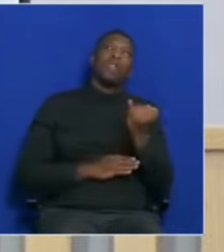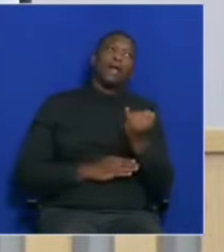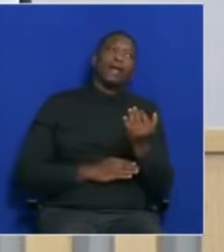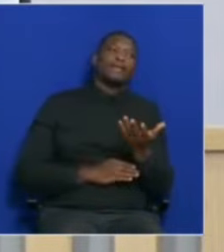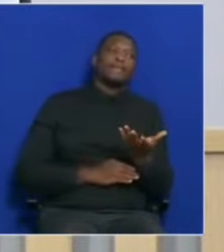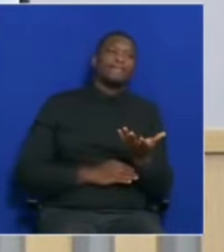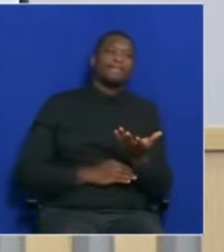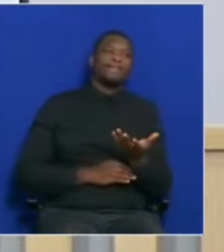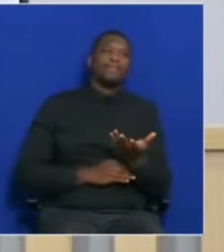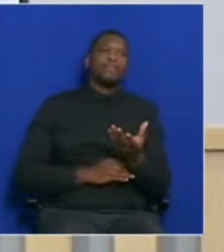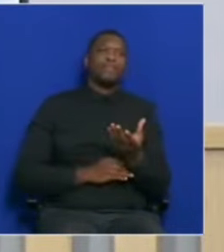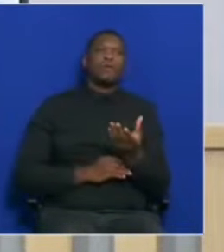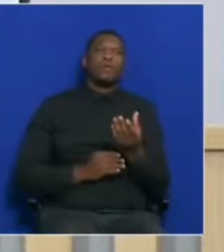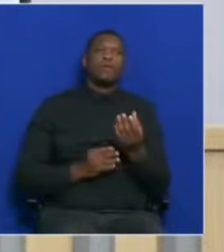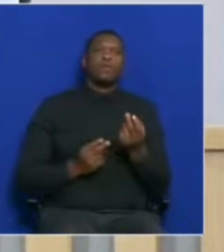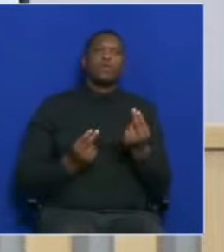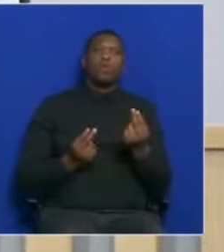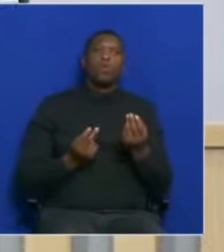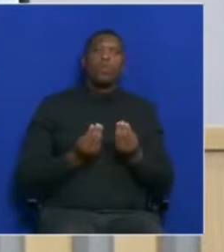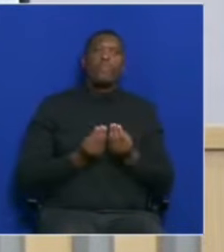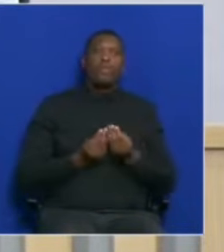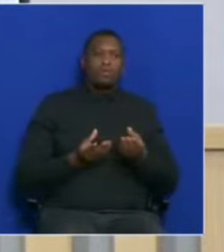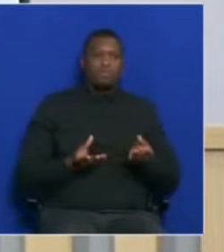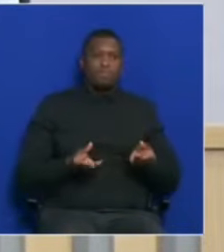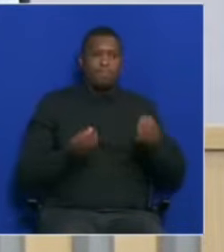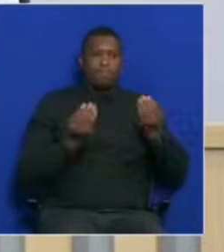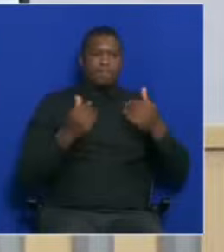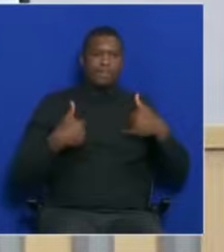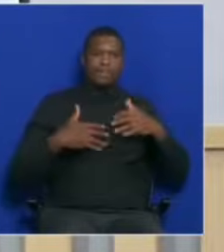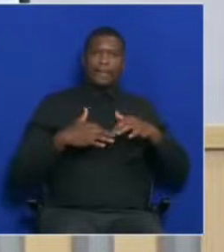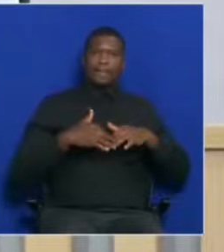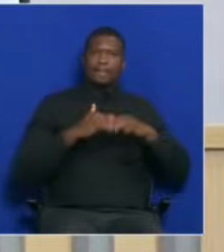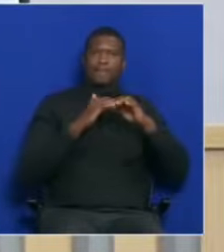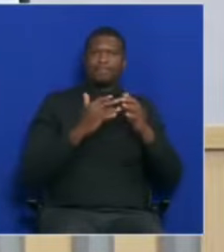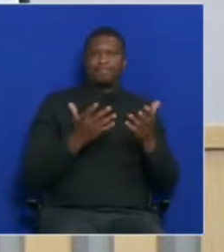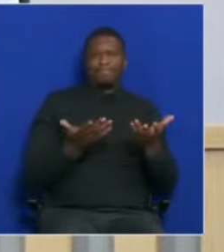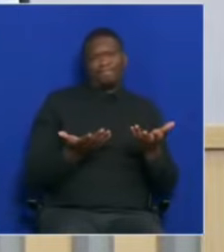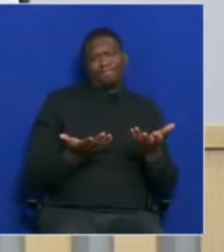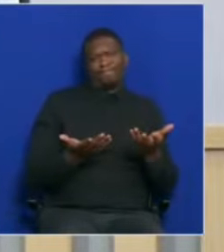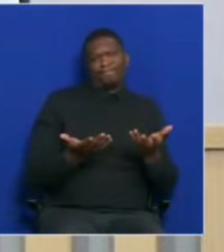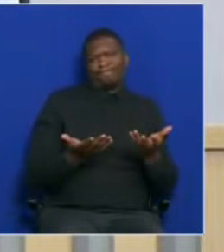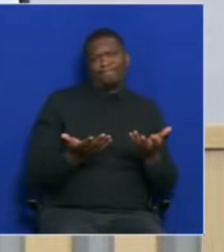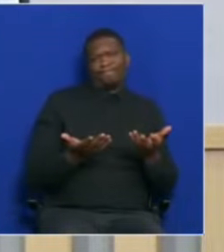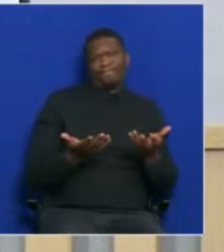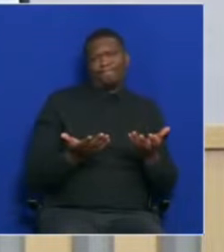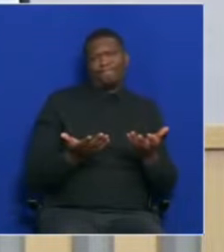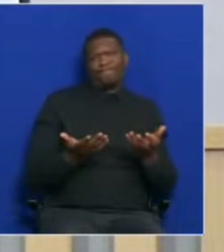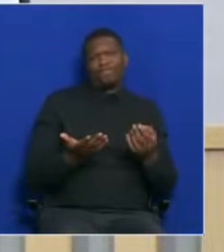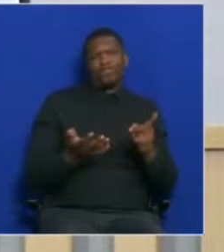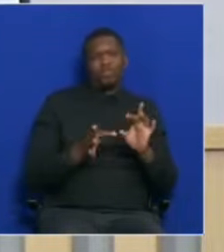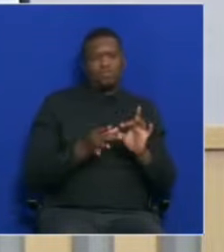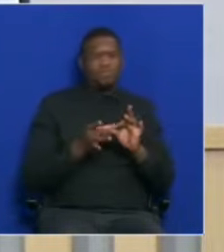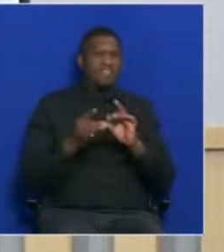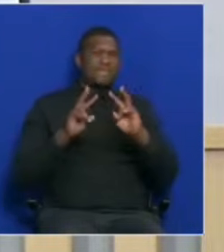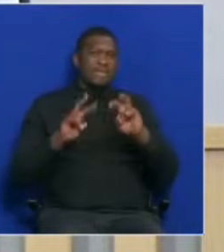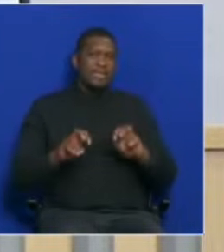thing that was to be started in terms of investigating, at least based